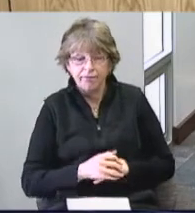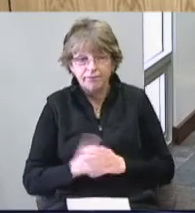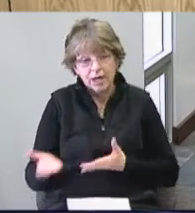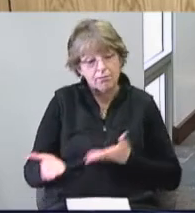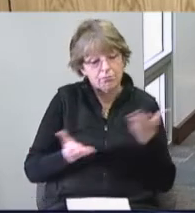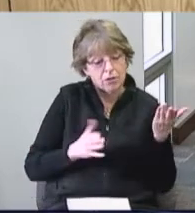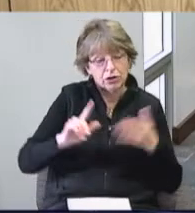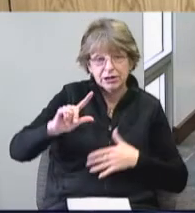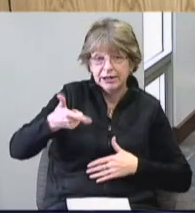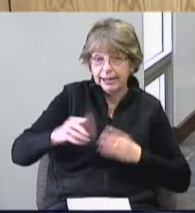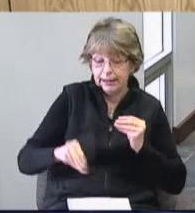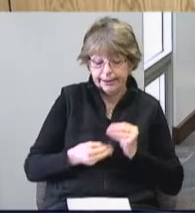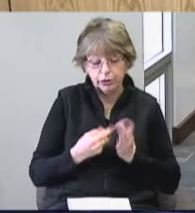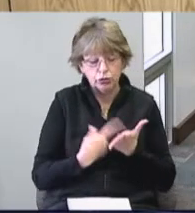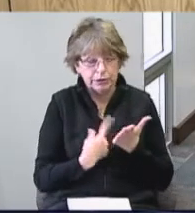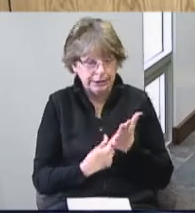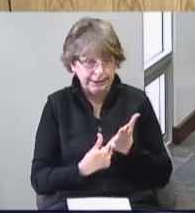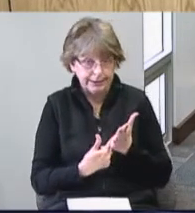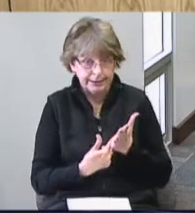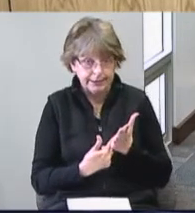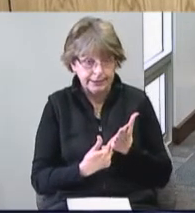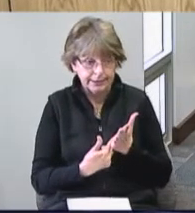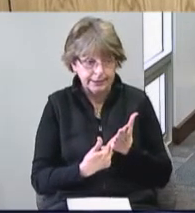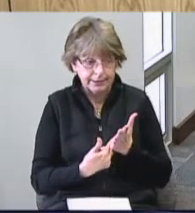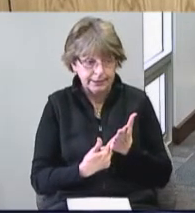motion and a second. Is there any further discussion?